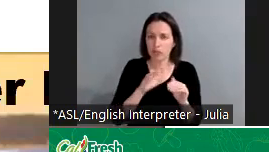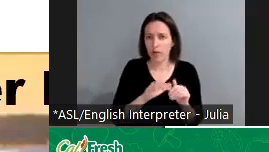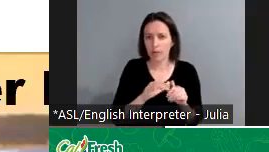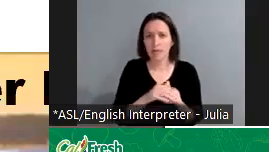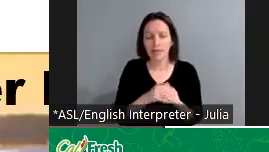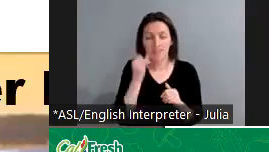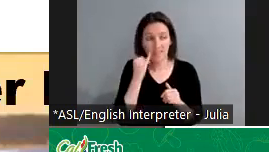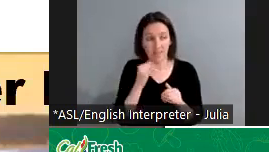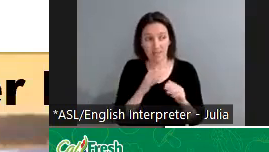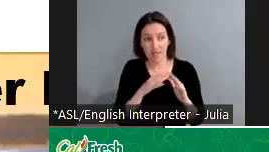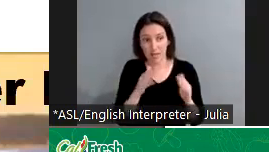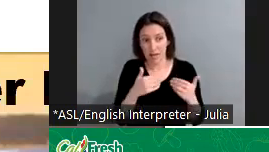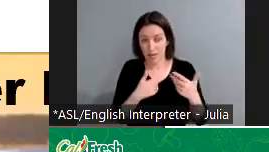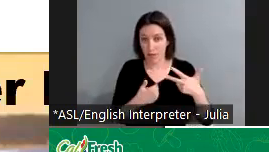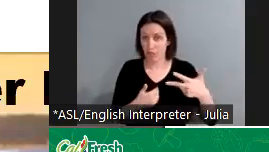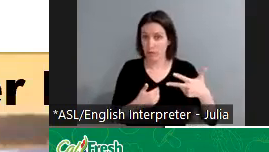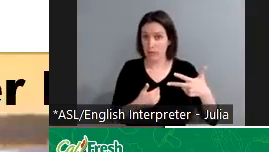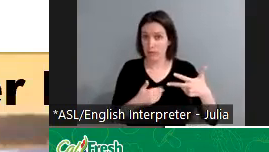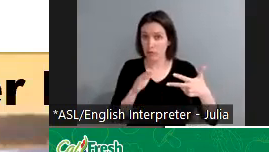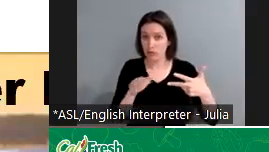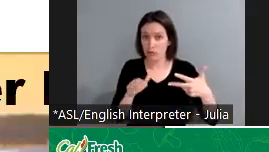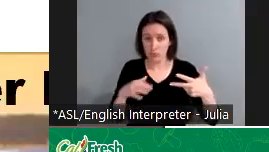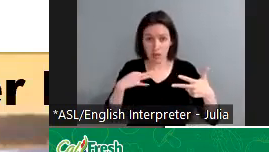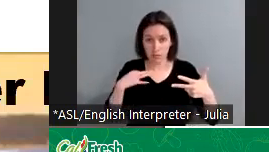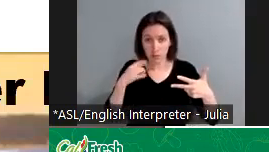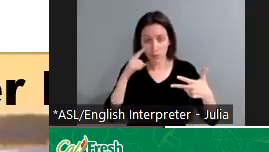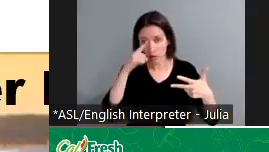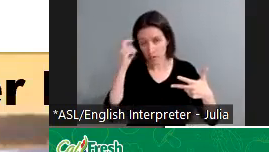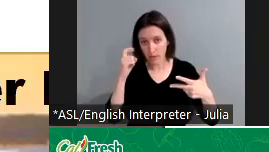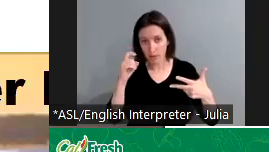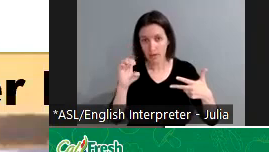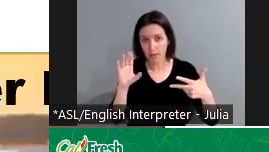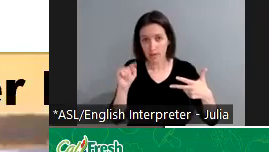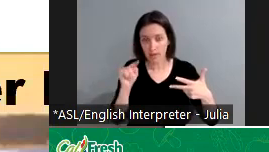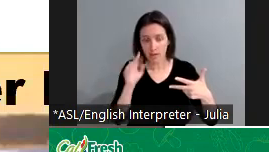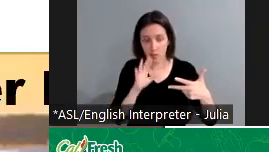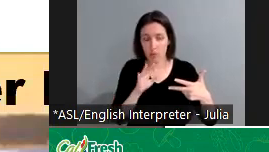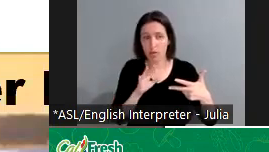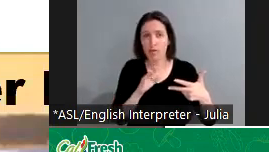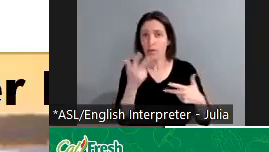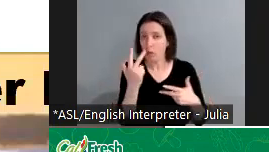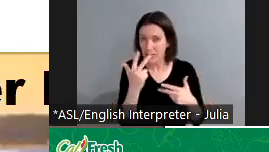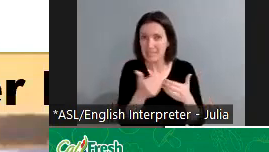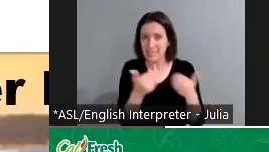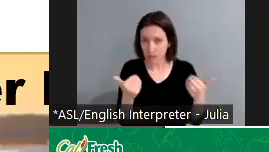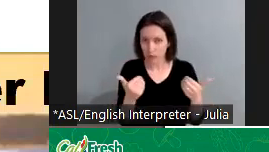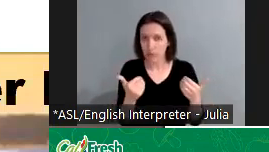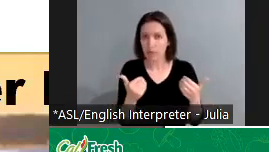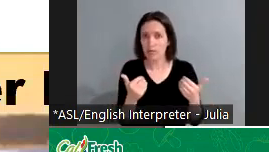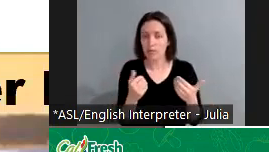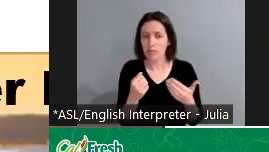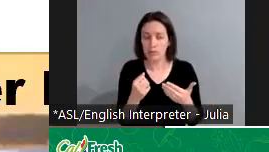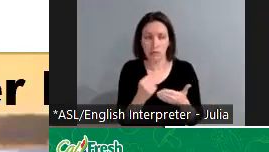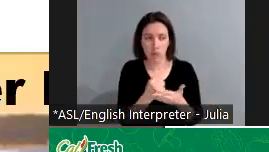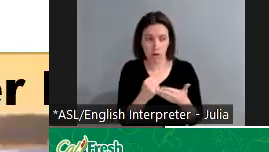3 children who are eligible for Summer EBT, they will receive 3 separate cards in the mail. Once cards are issued,